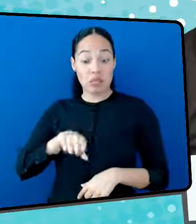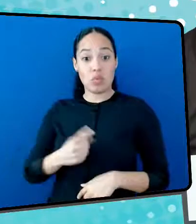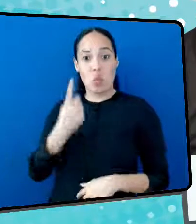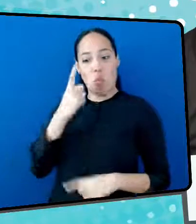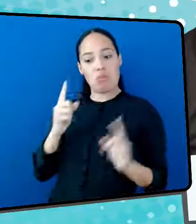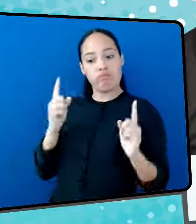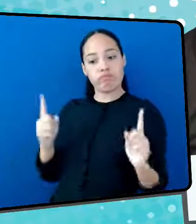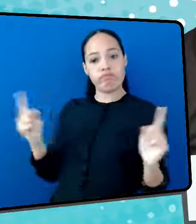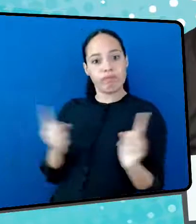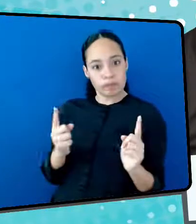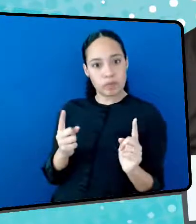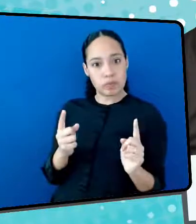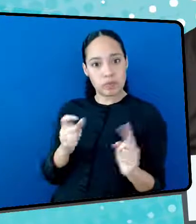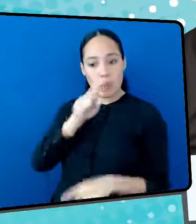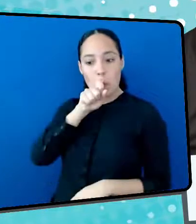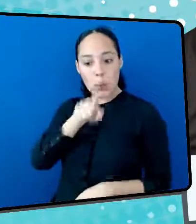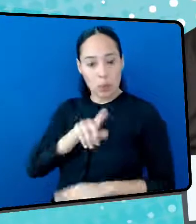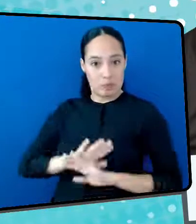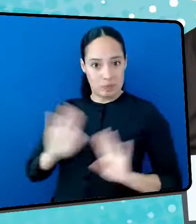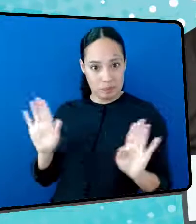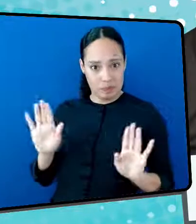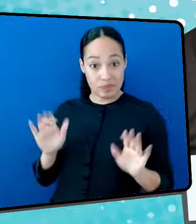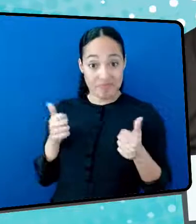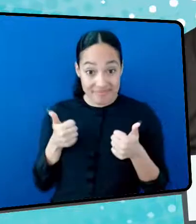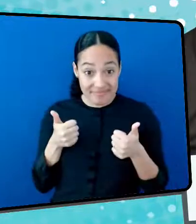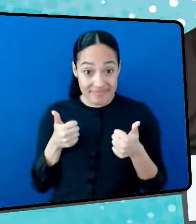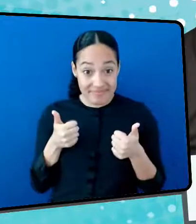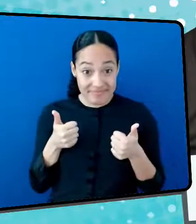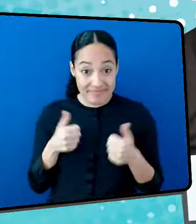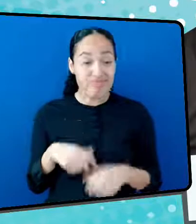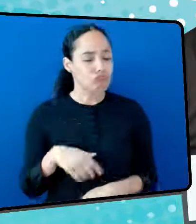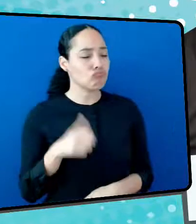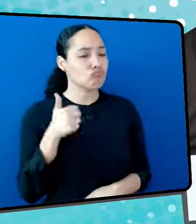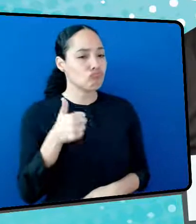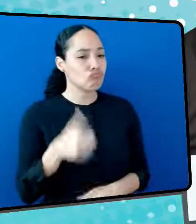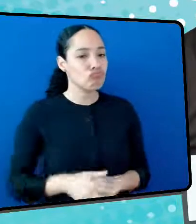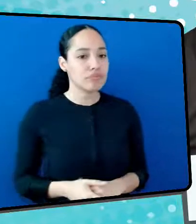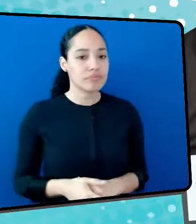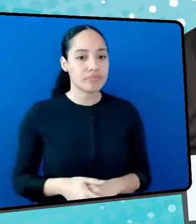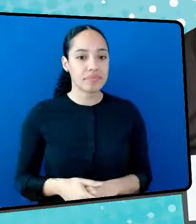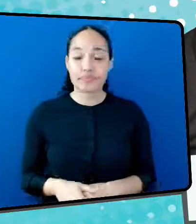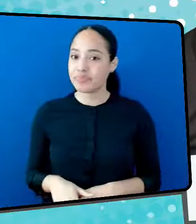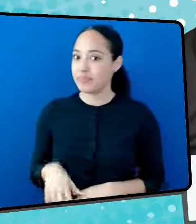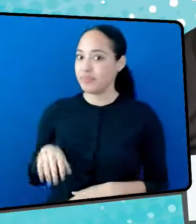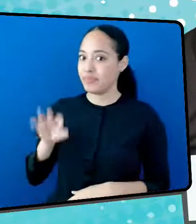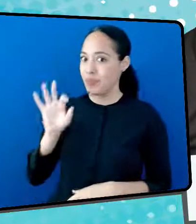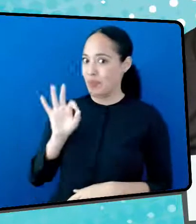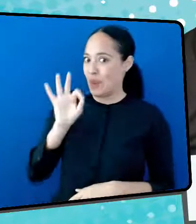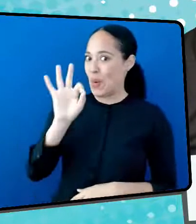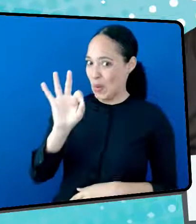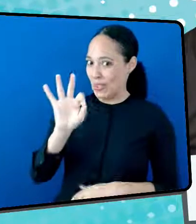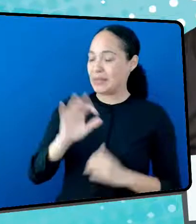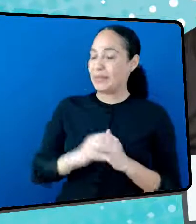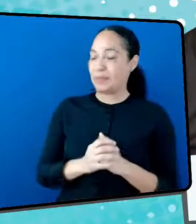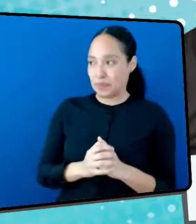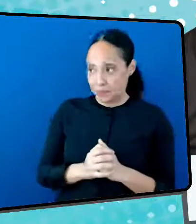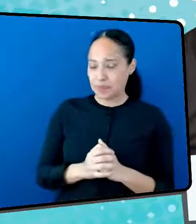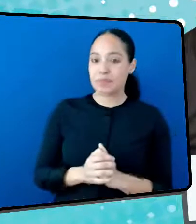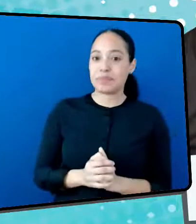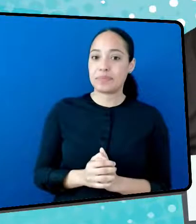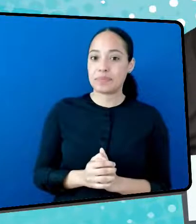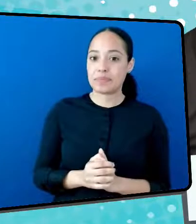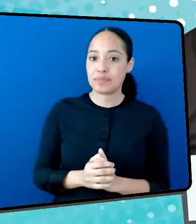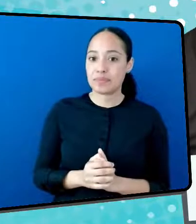Yeah, go for it. Oh, wonderful. Okay, so the first one is quite an easy one. I think you alluded to it already. But what was